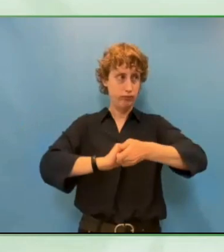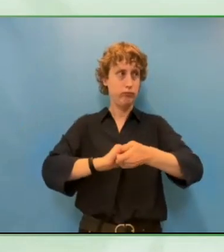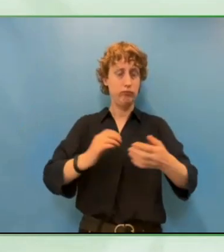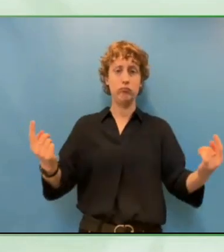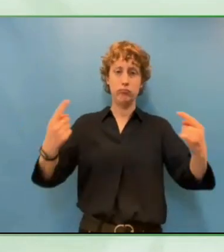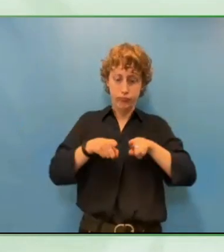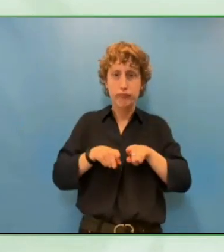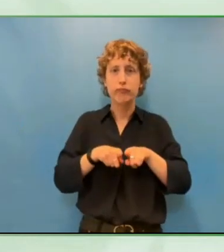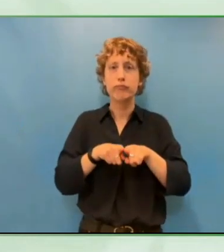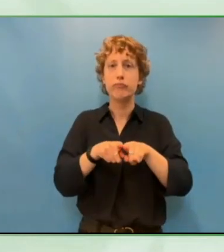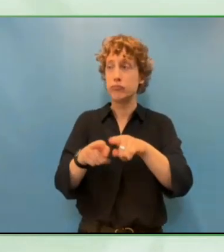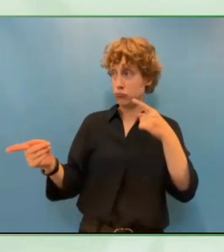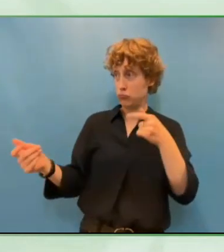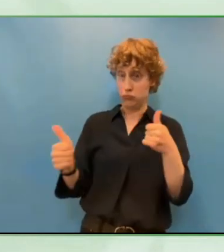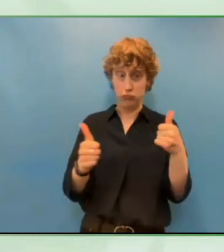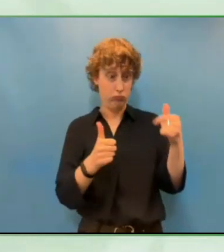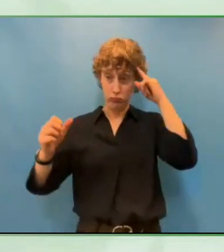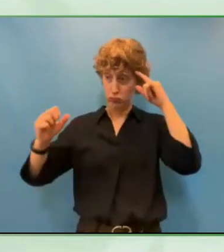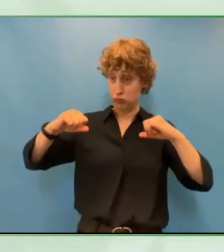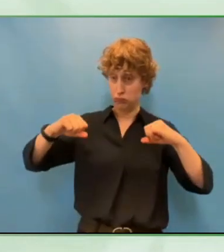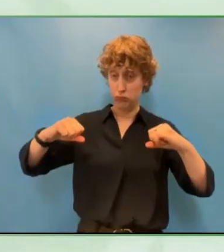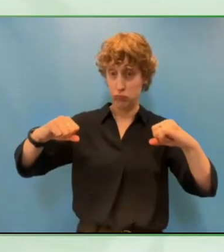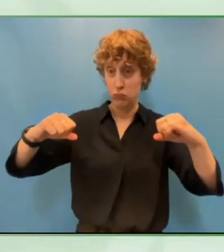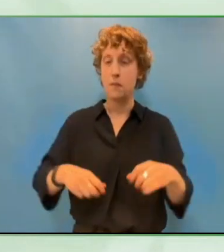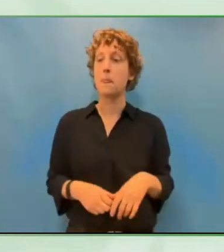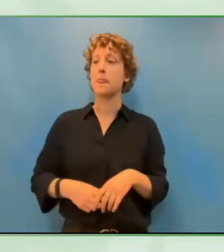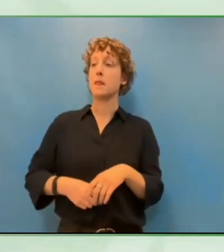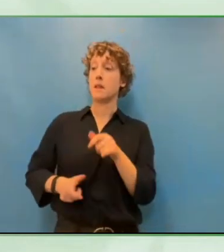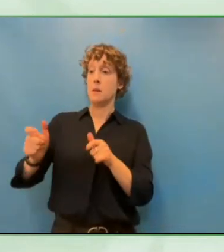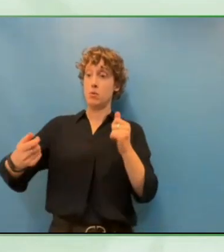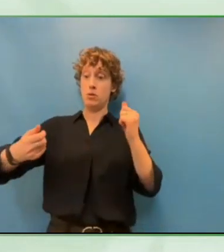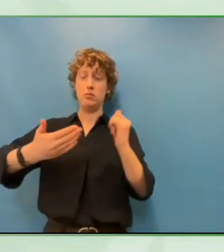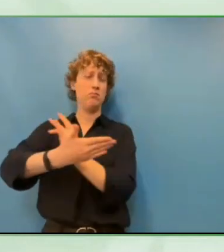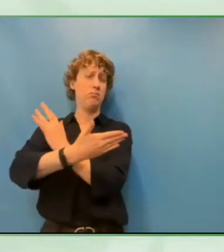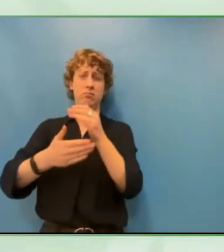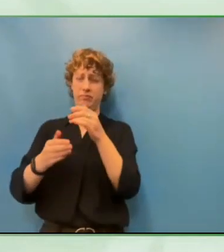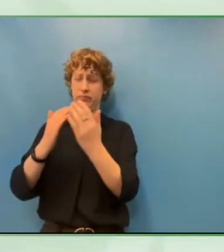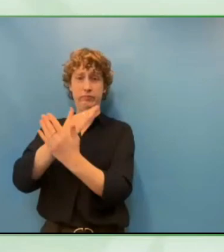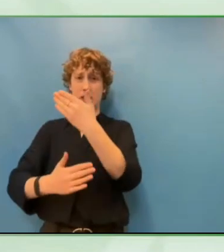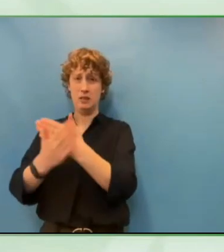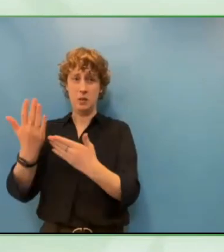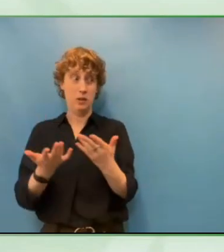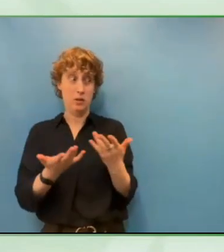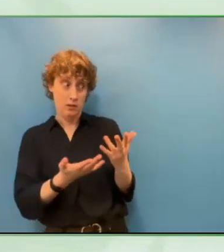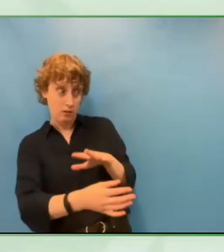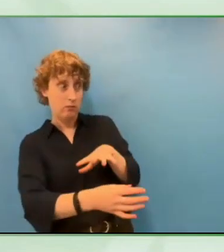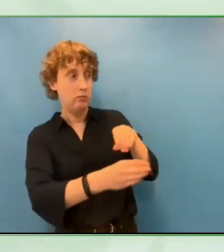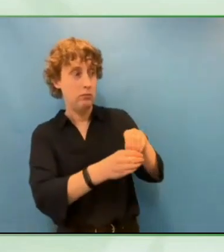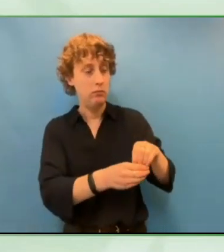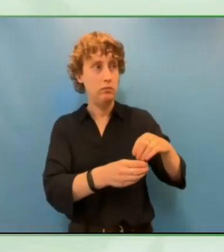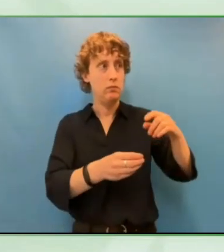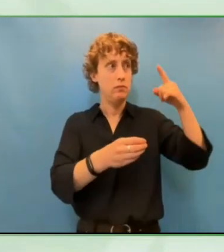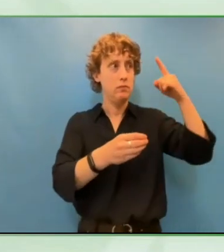Co-production where people with a broad range of disabilities are actually involved in the design and the delivery and in a